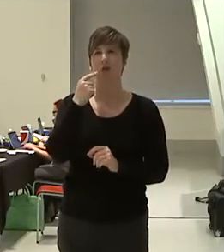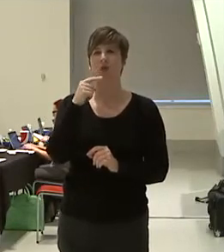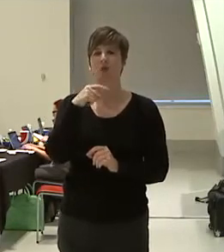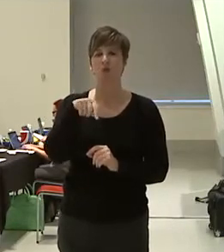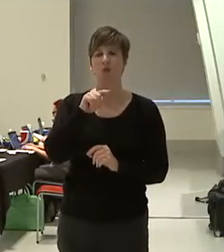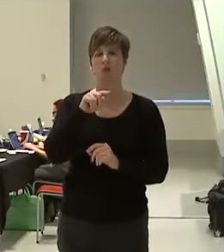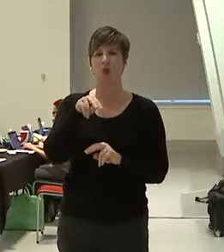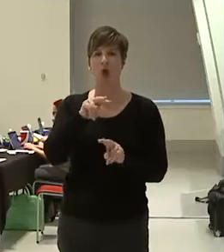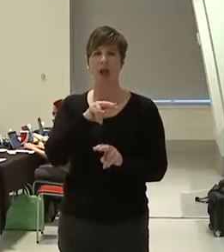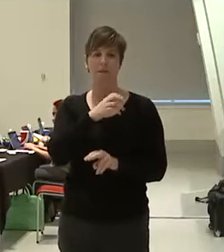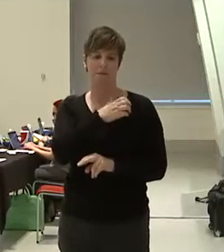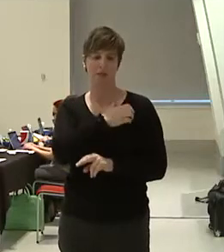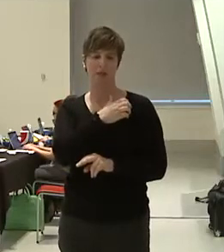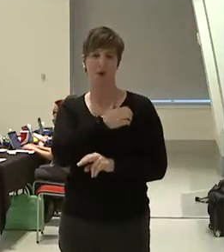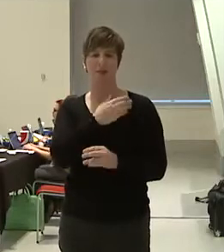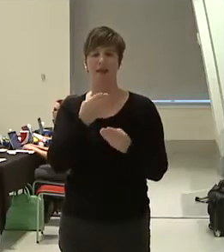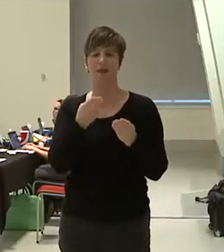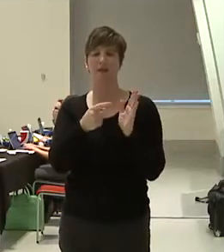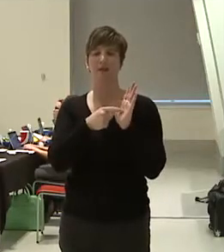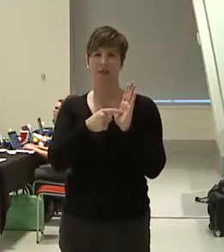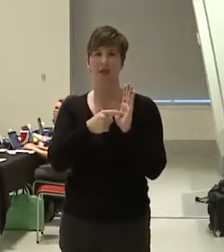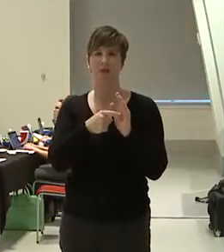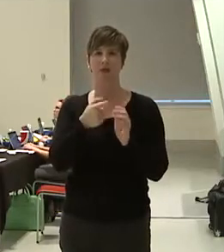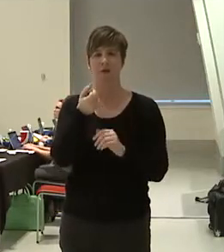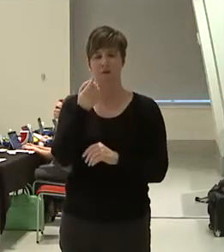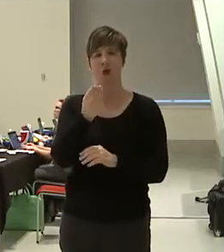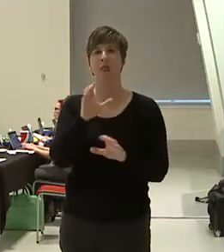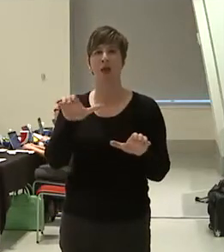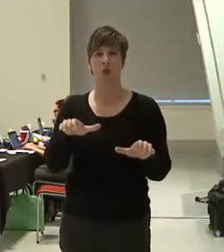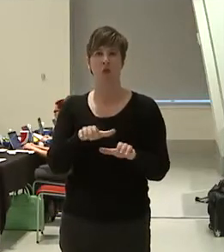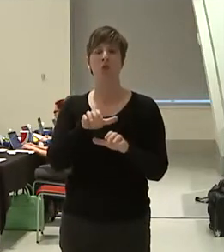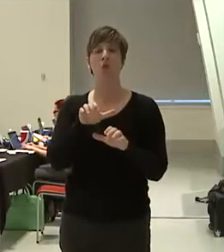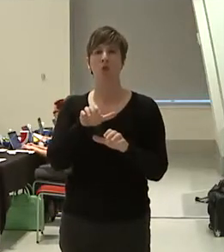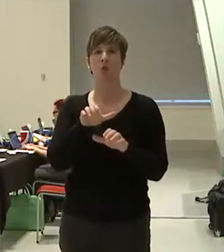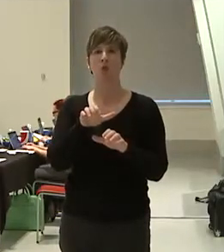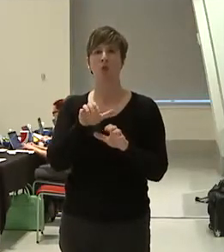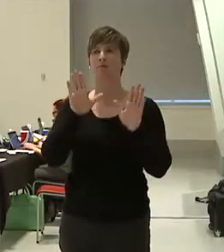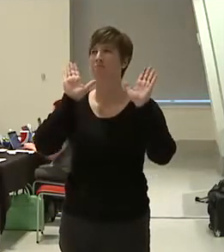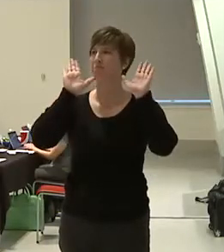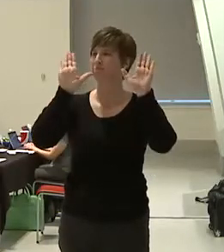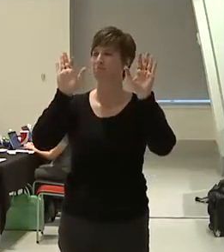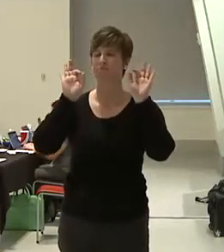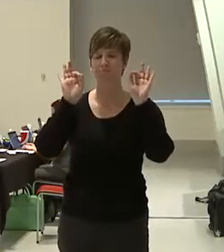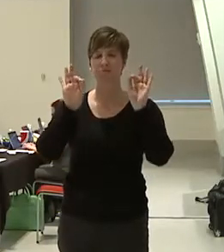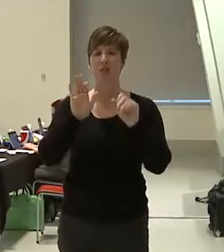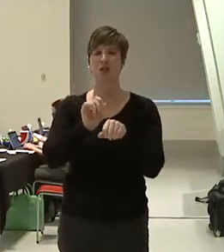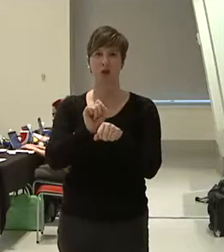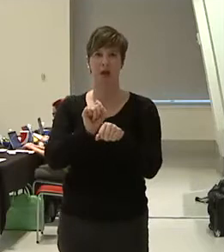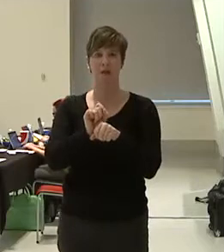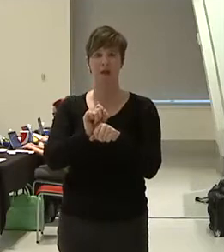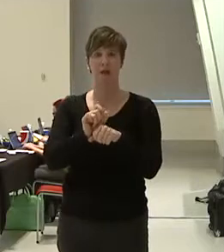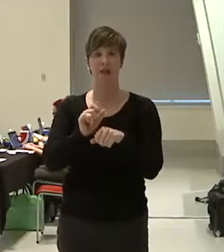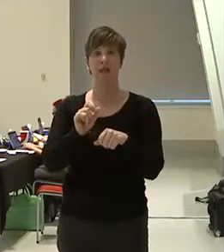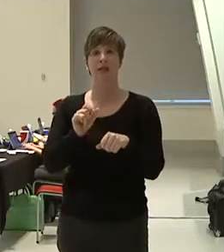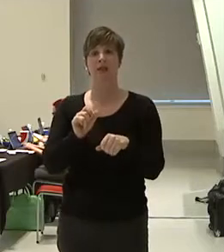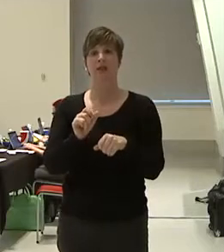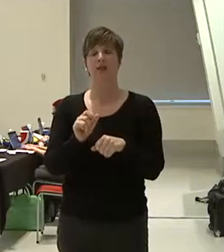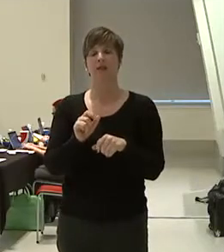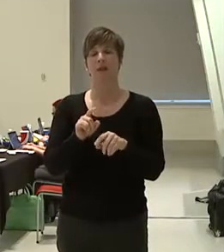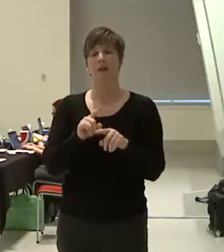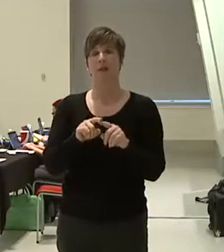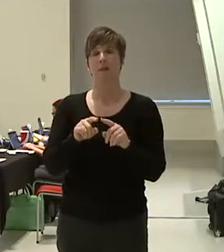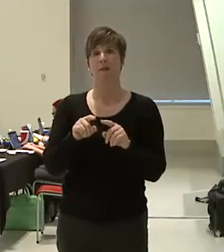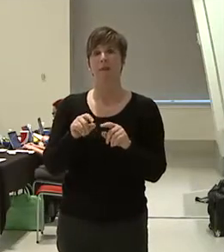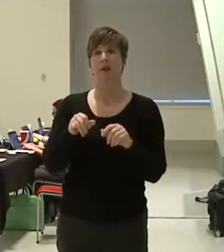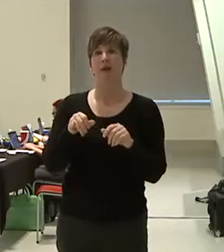police departments, and I'll give you some examples of some that do an outstanding job, yet they seem like to have hundreds